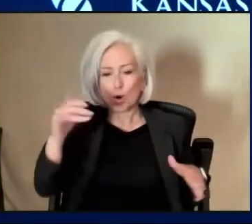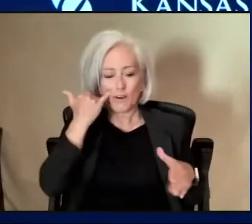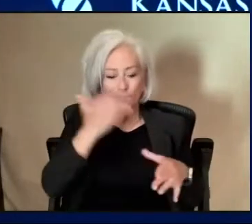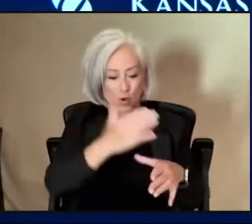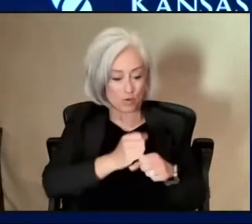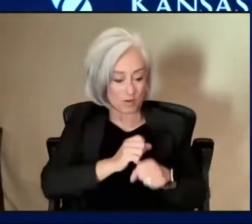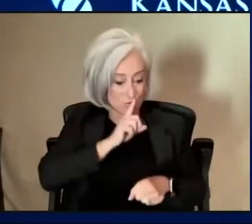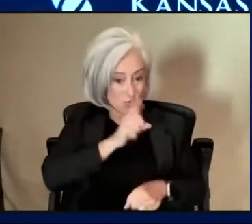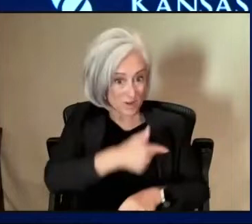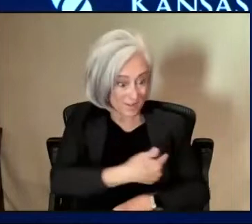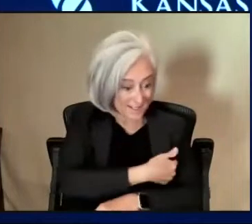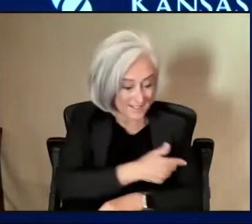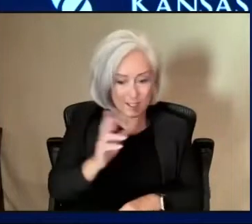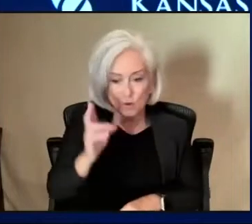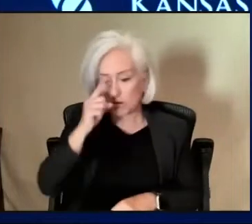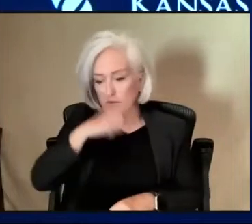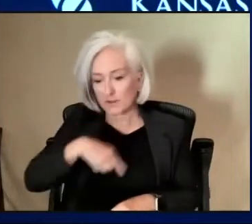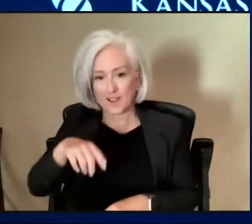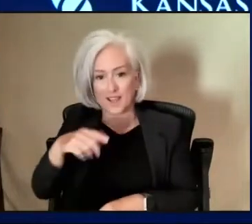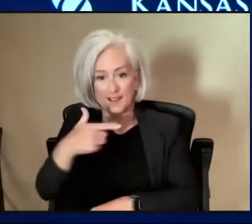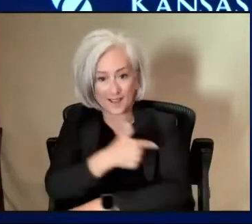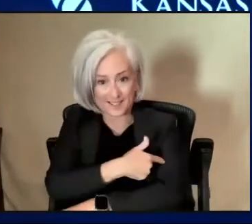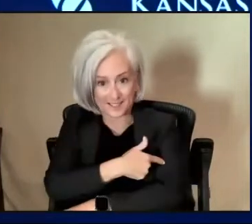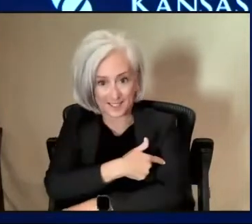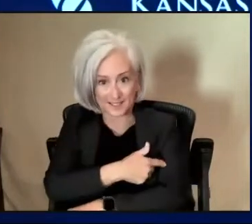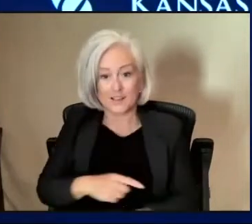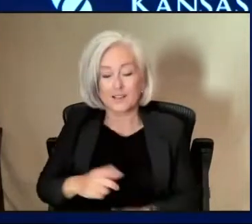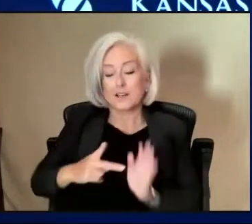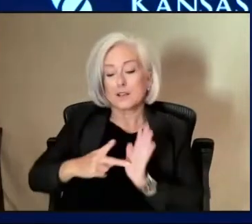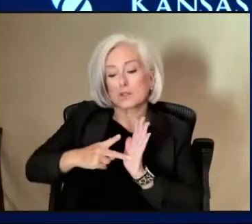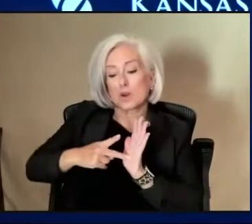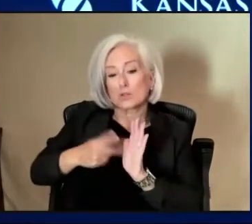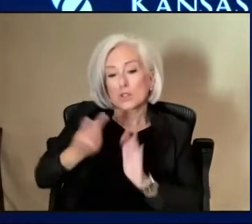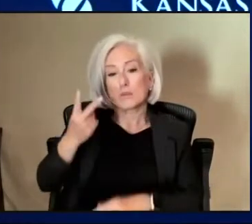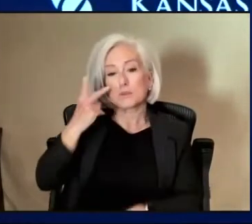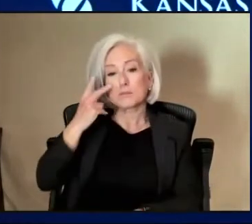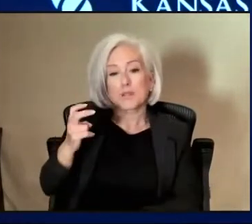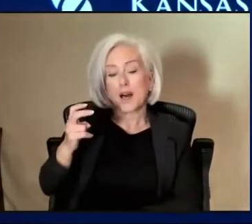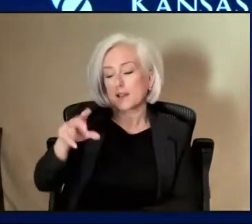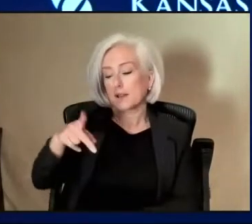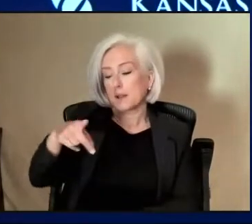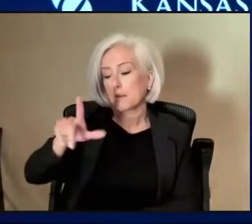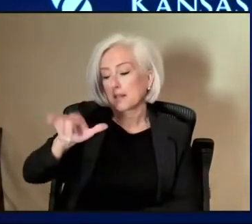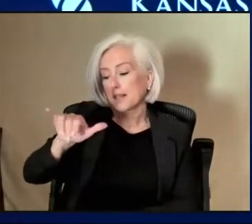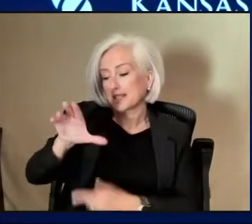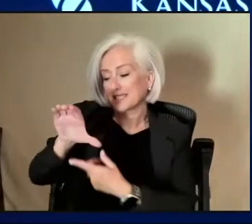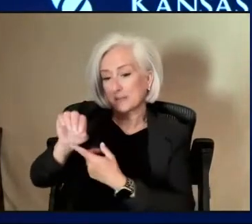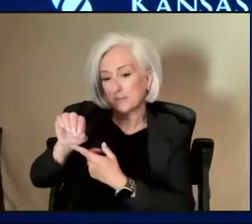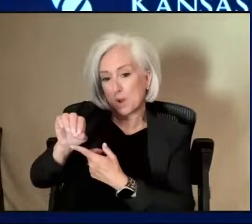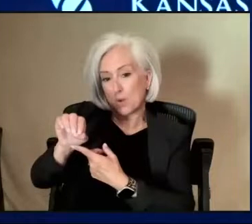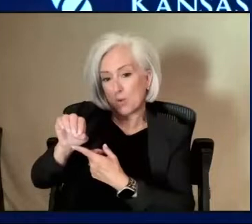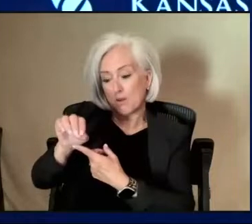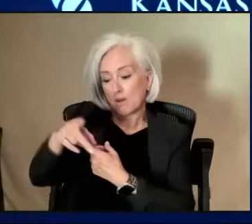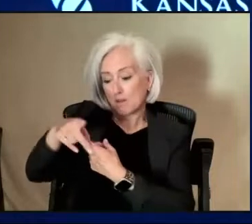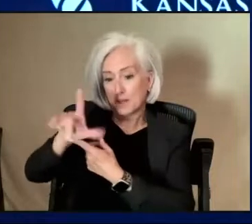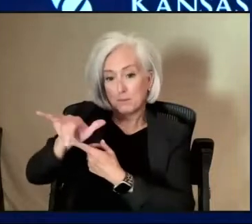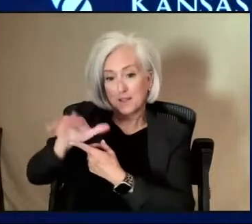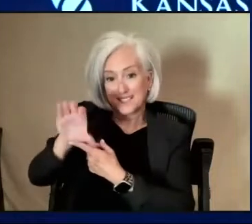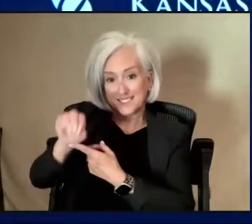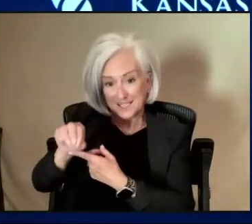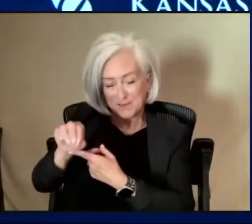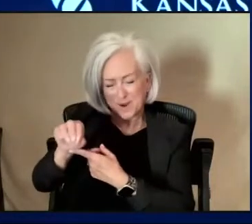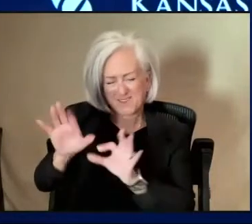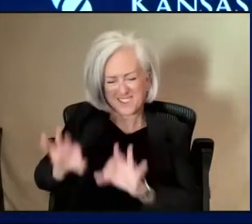blind, placebo controlled, that second part, that placebo, is so important. It has to be given the same